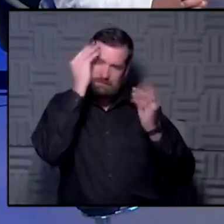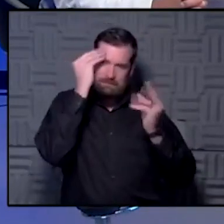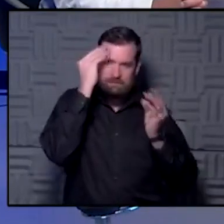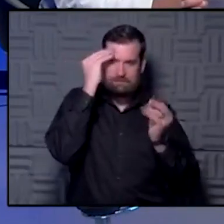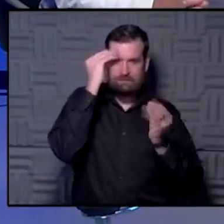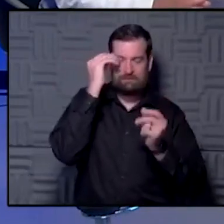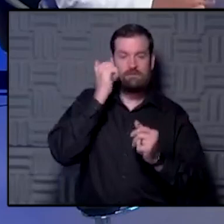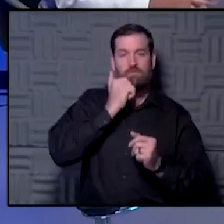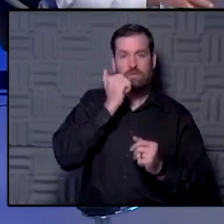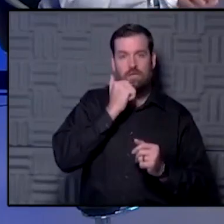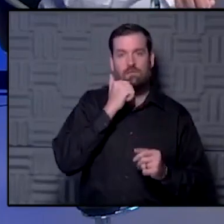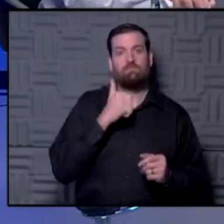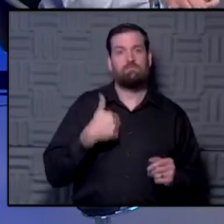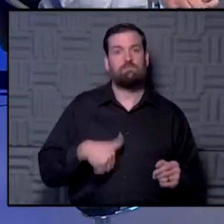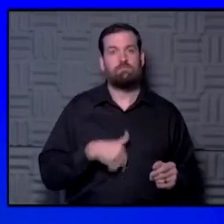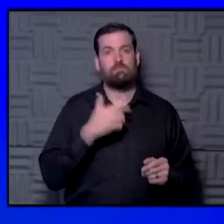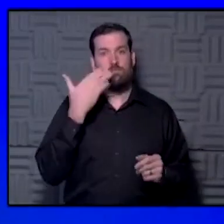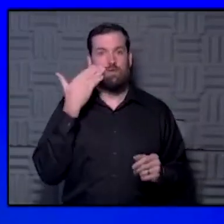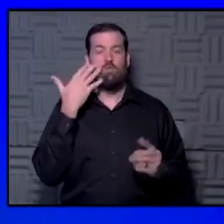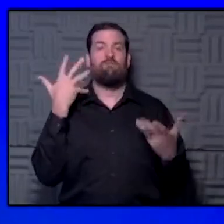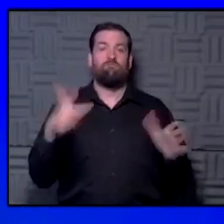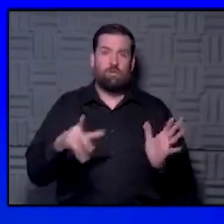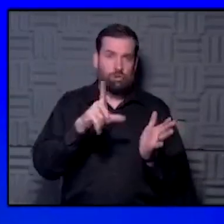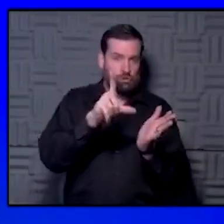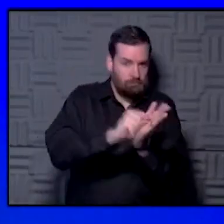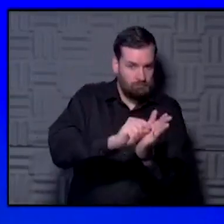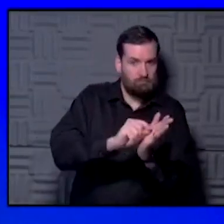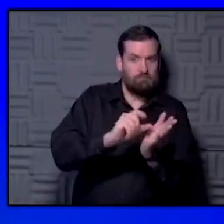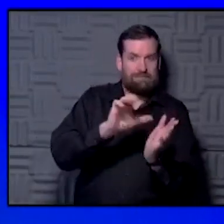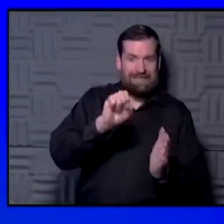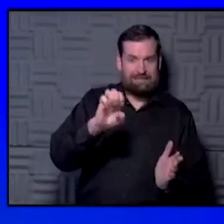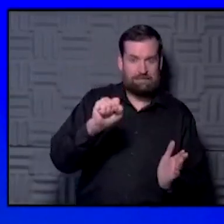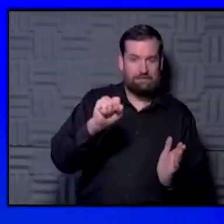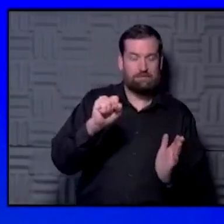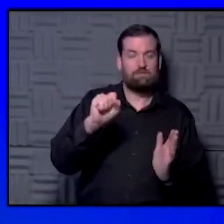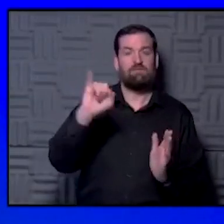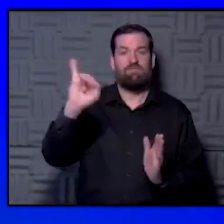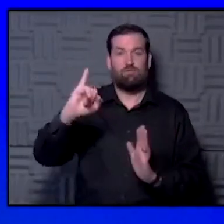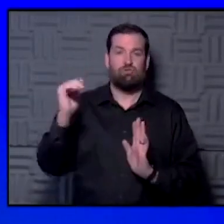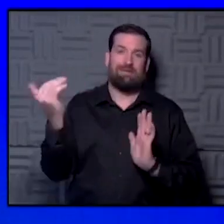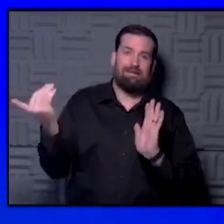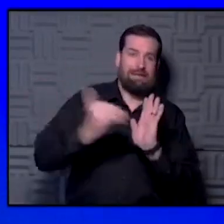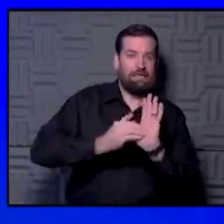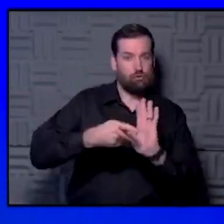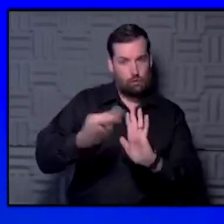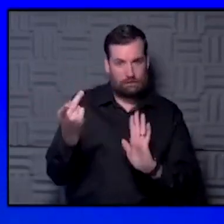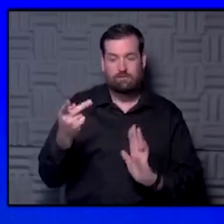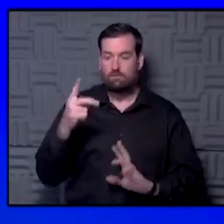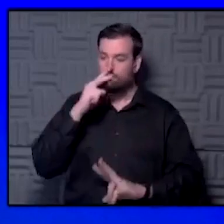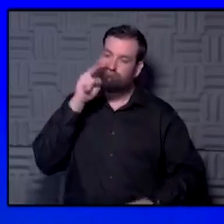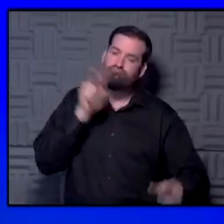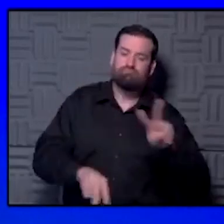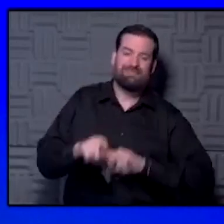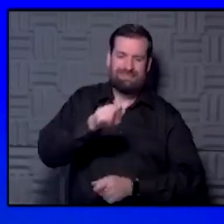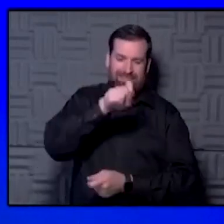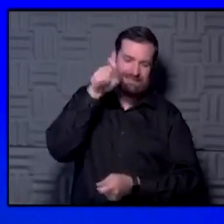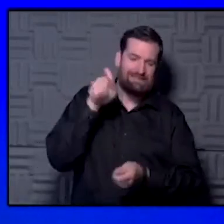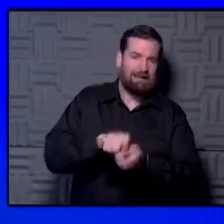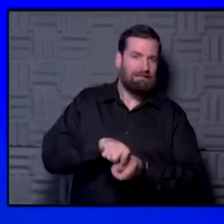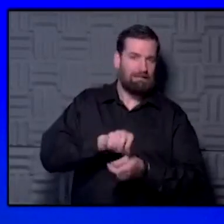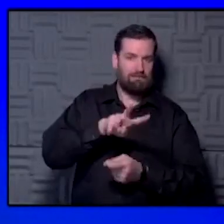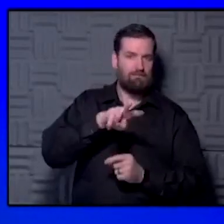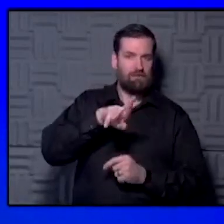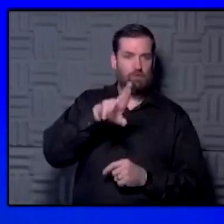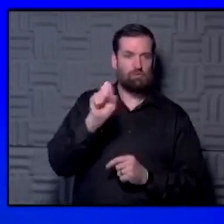basis, because we know that there are published cases of reinfection. Those are very good studies looking at the exact virus isolates from those